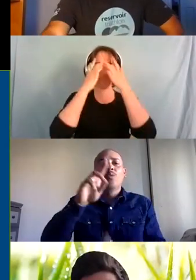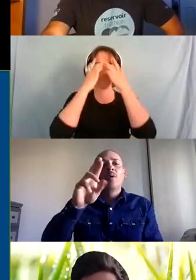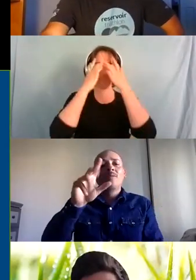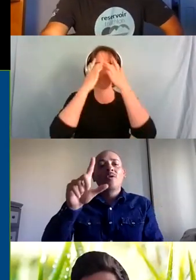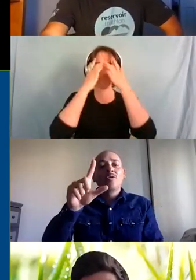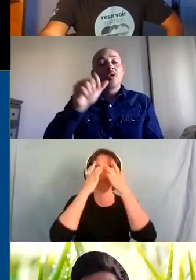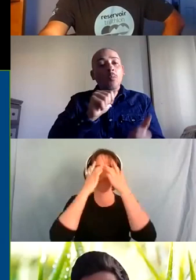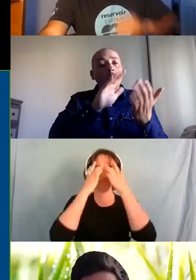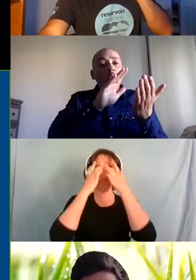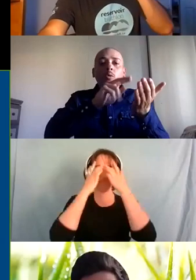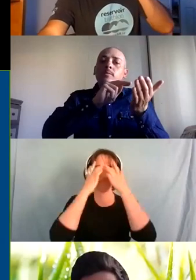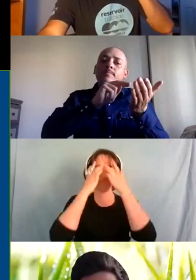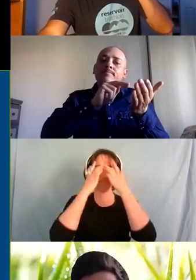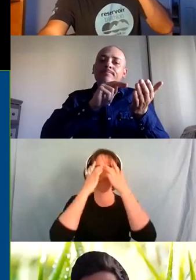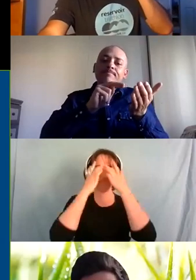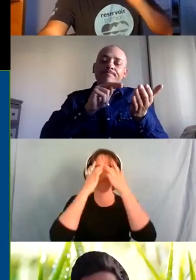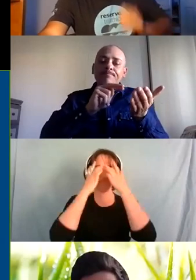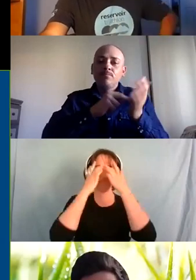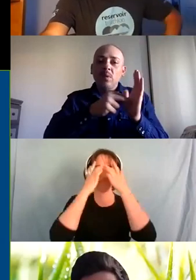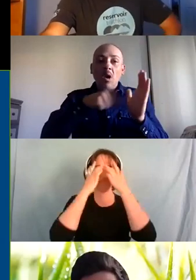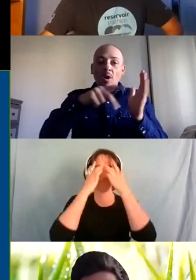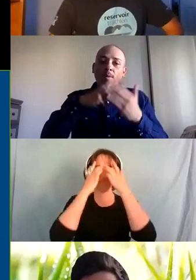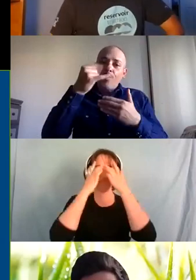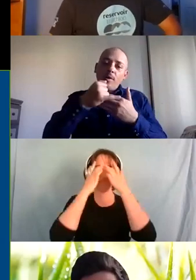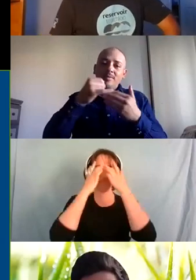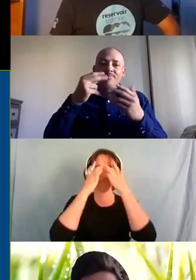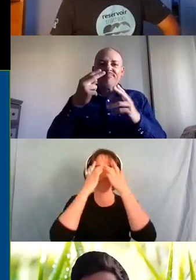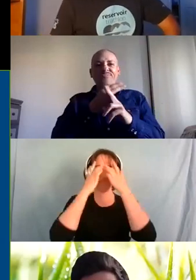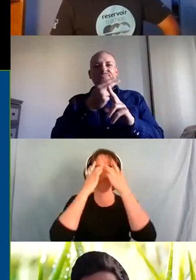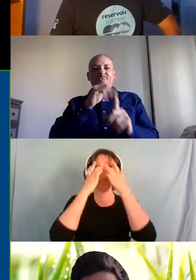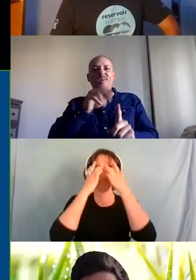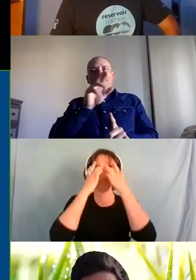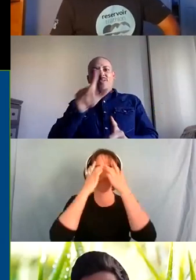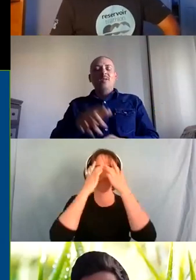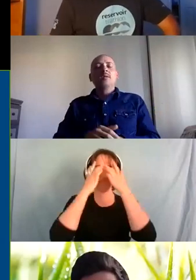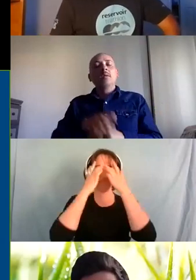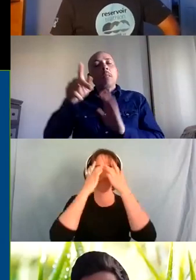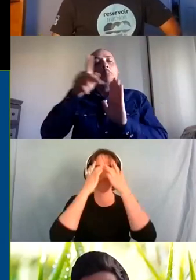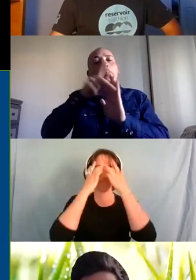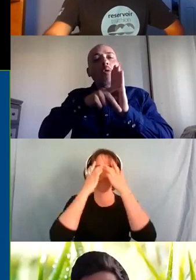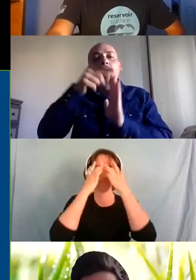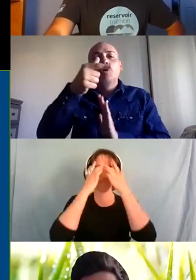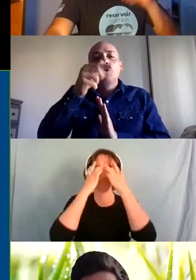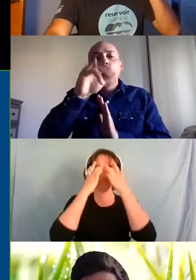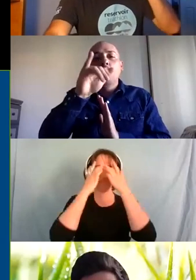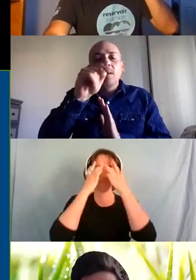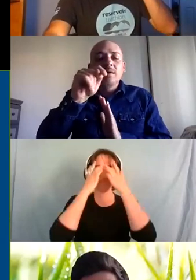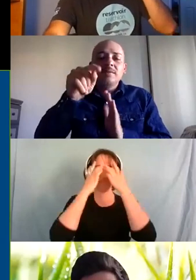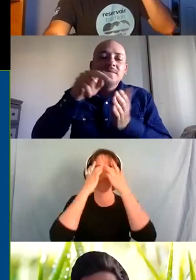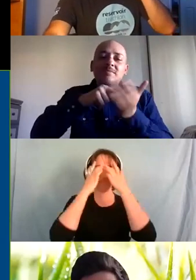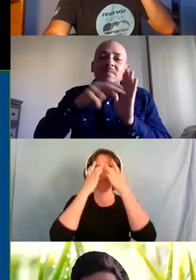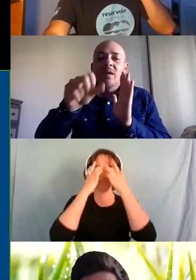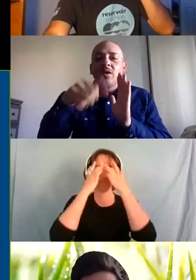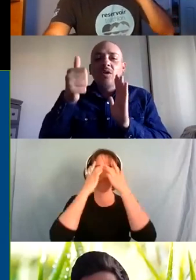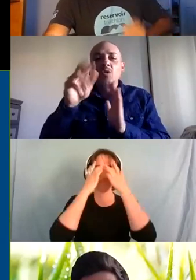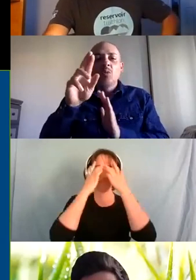which our project is sort of using. Policy gradients is another